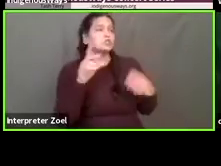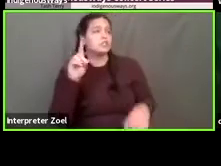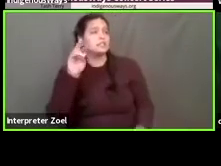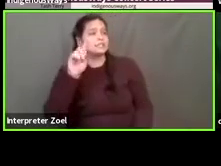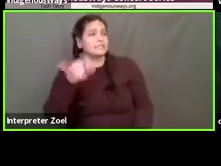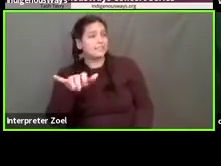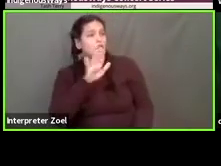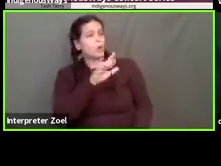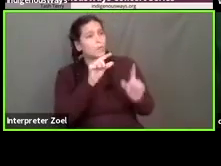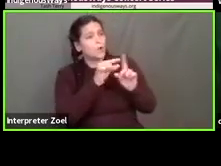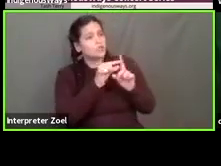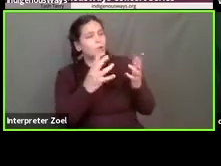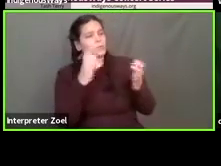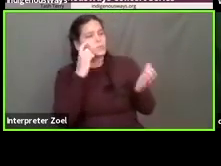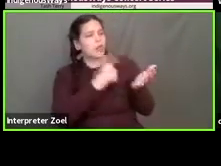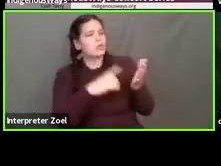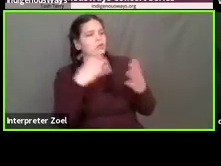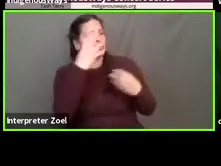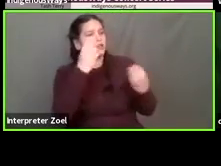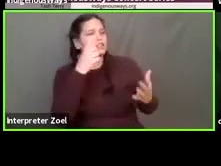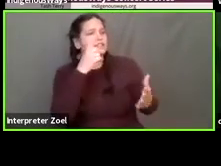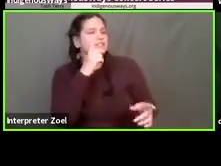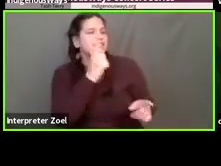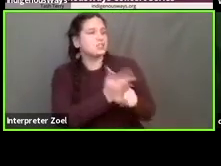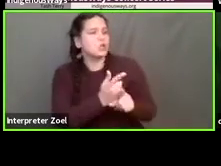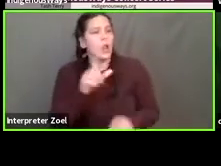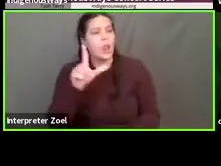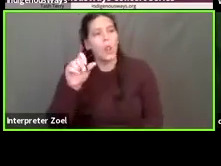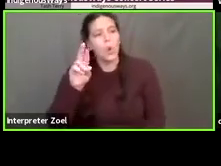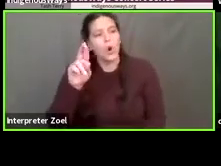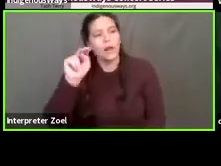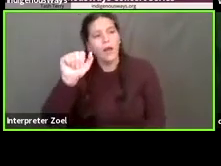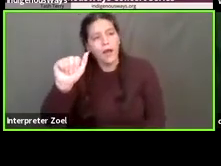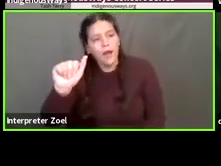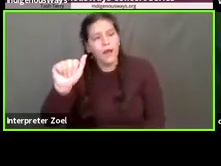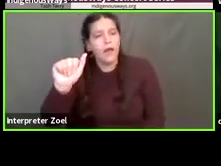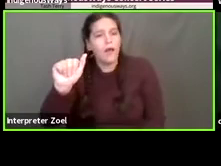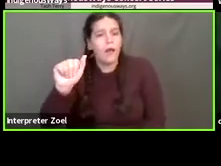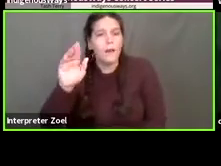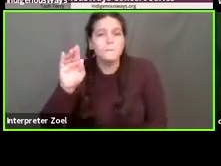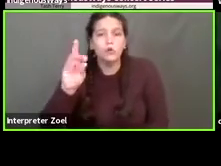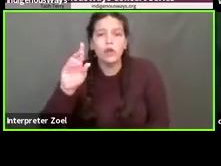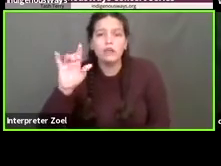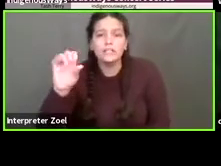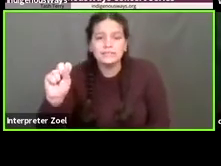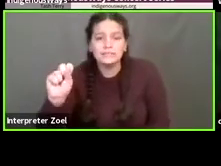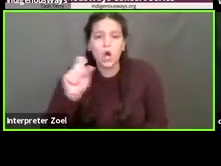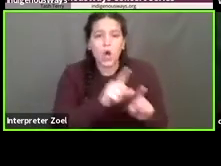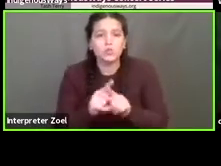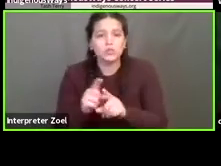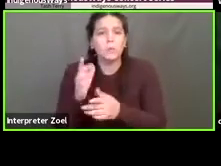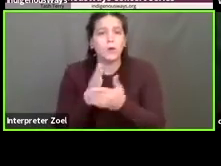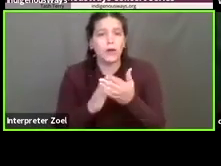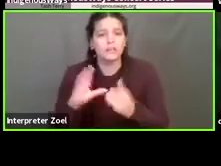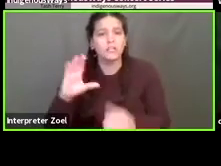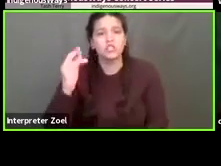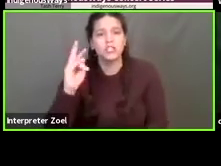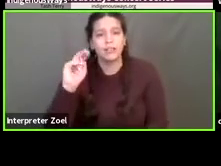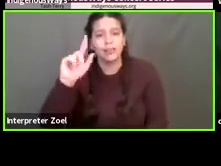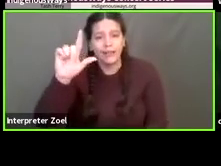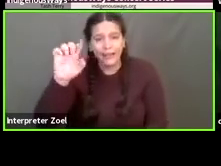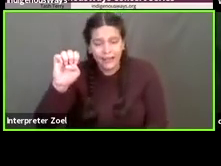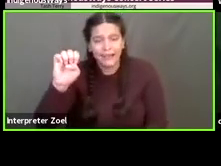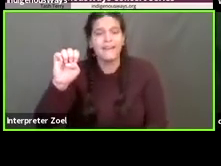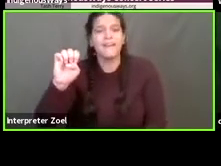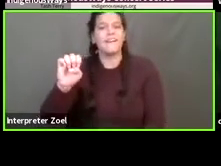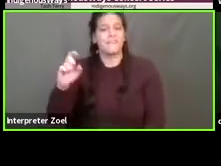I'd like to acknowledge our beautiful sister, Lorna Barreras, who is also part of the Chinle Festival and the Tseli